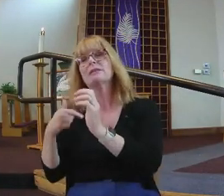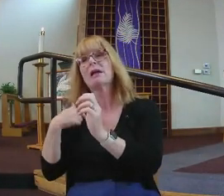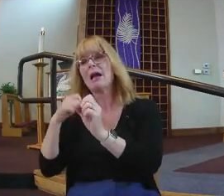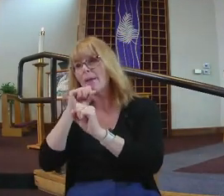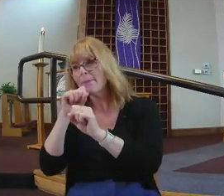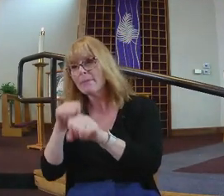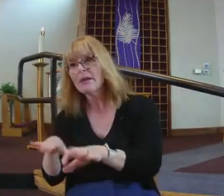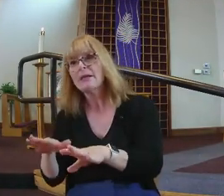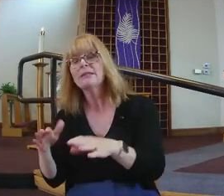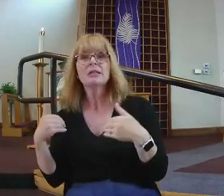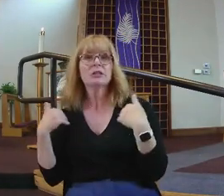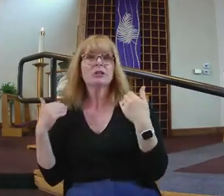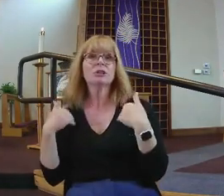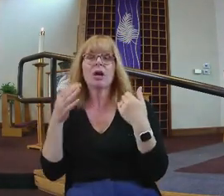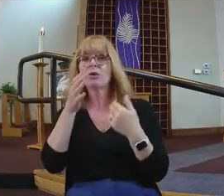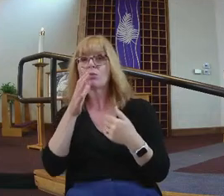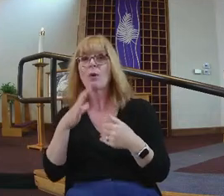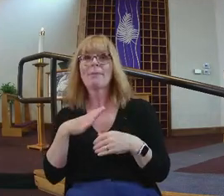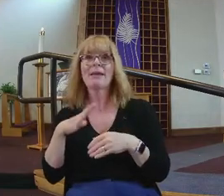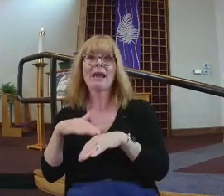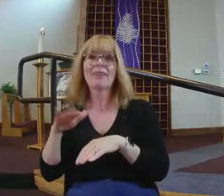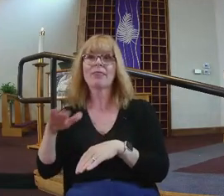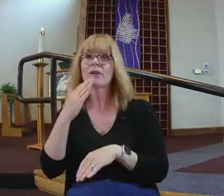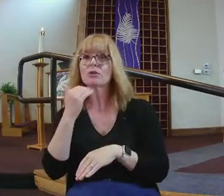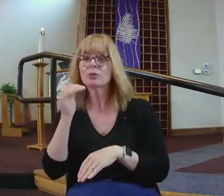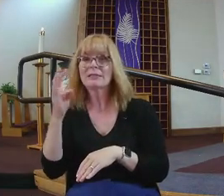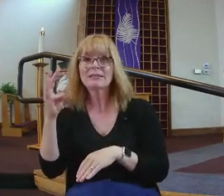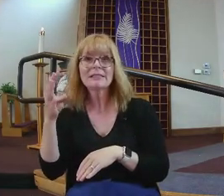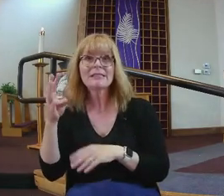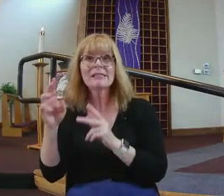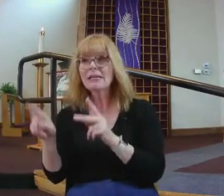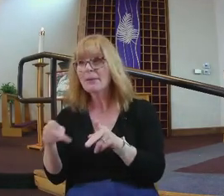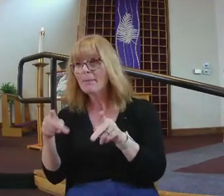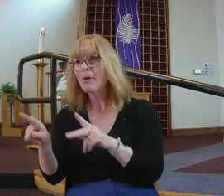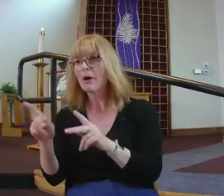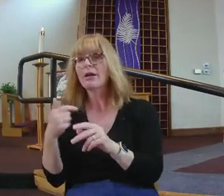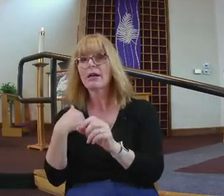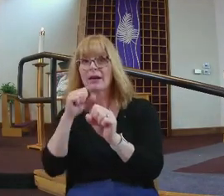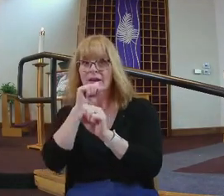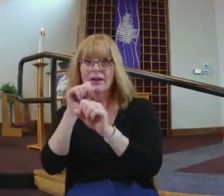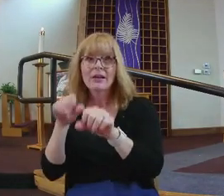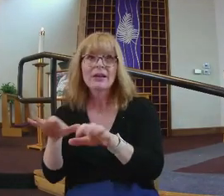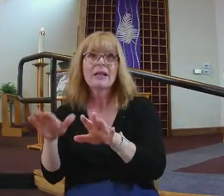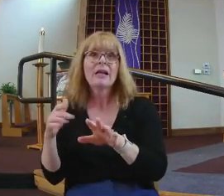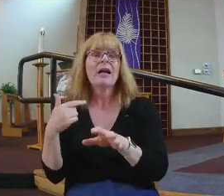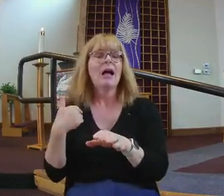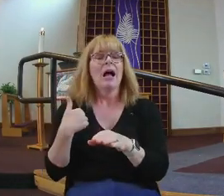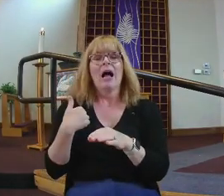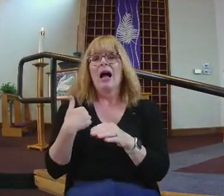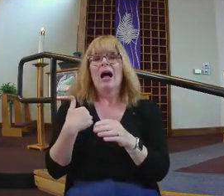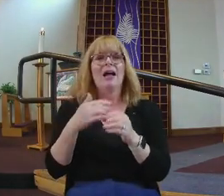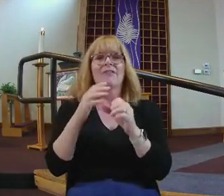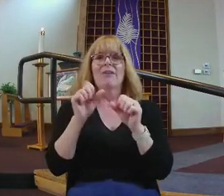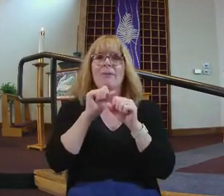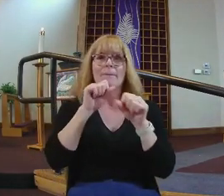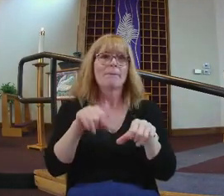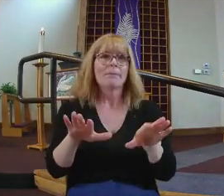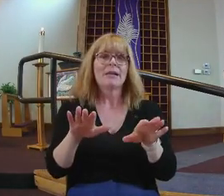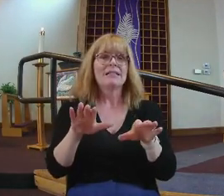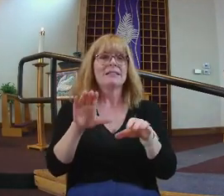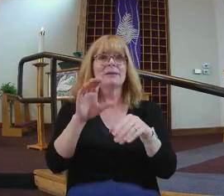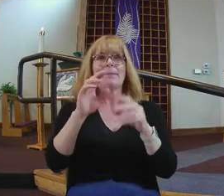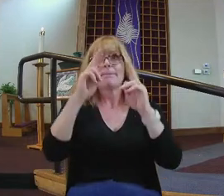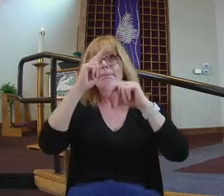their quinceañeras. I have blessed communion elements and communion chalices and buildings. I once